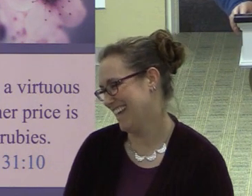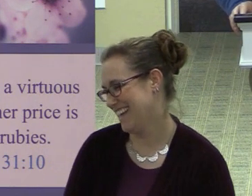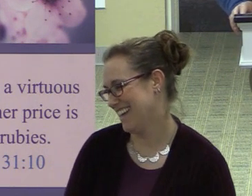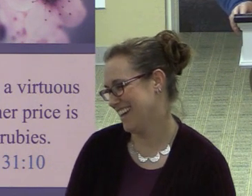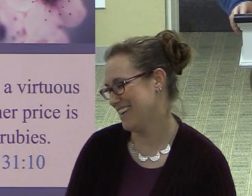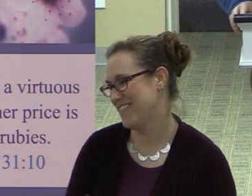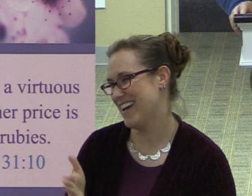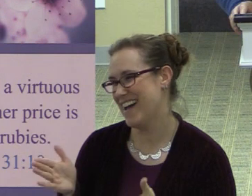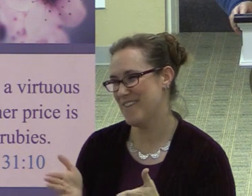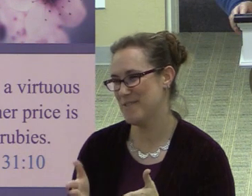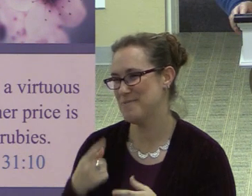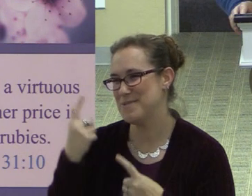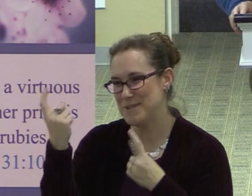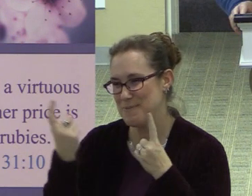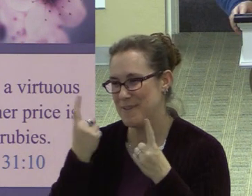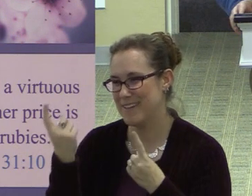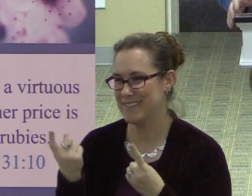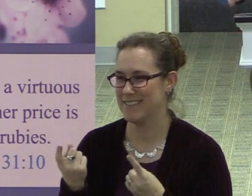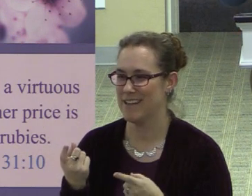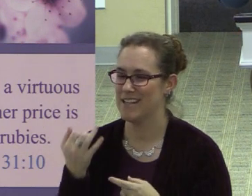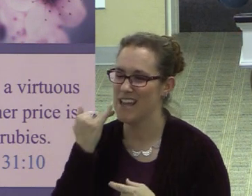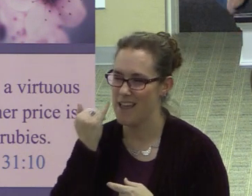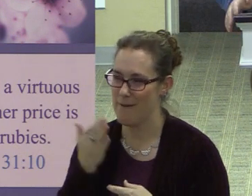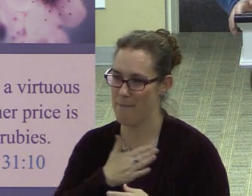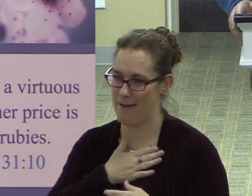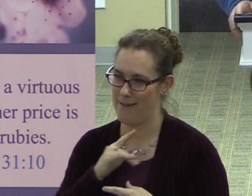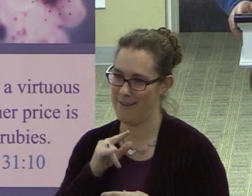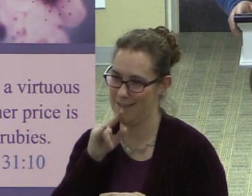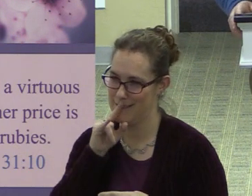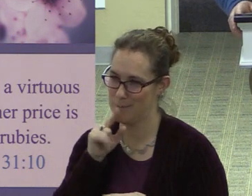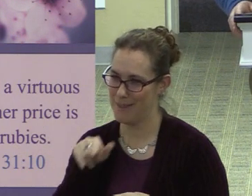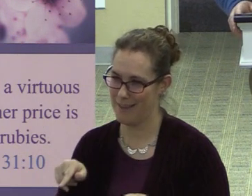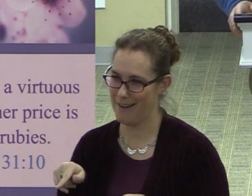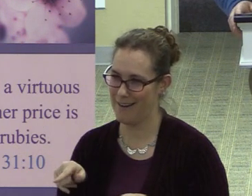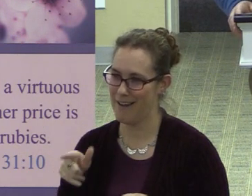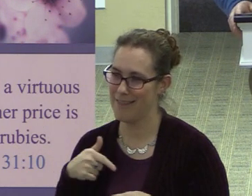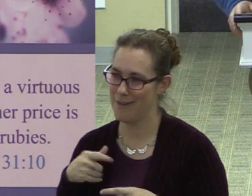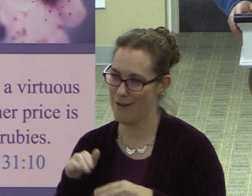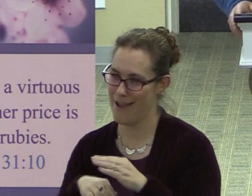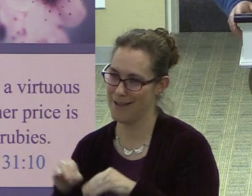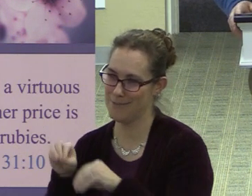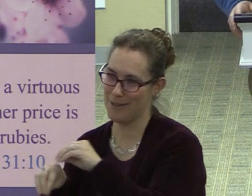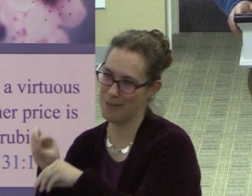But everybody will be just amazed and staring at it in awe.